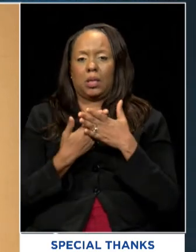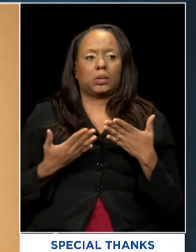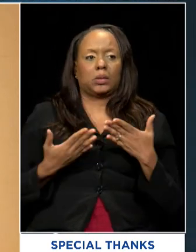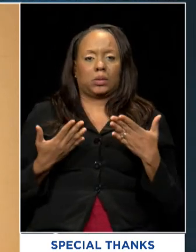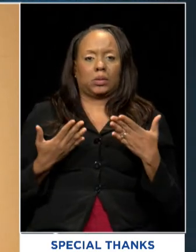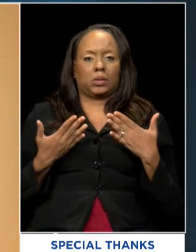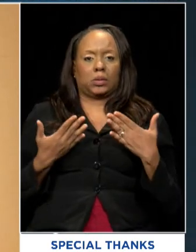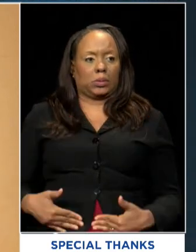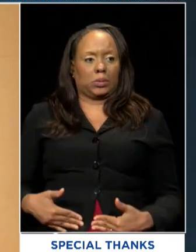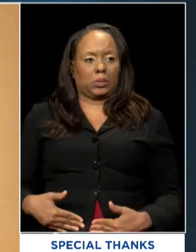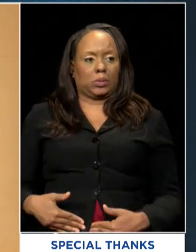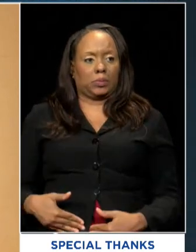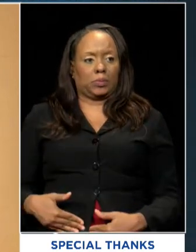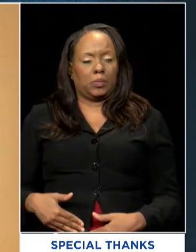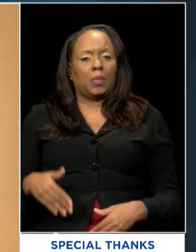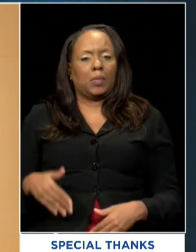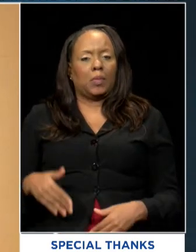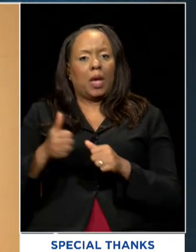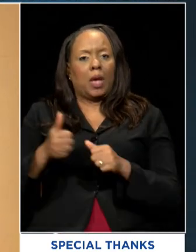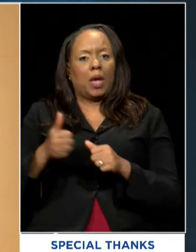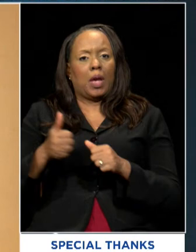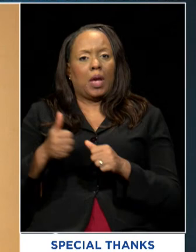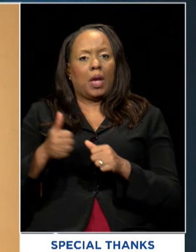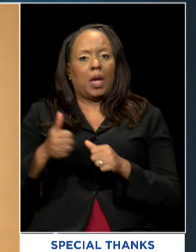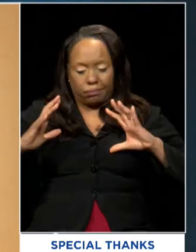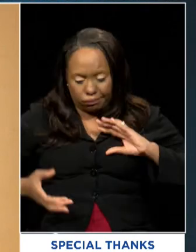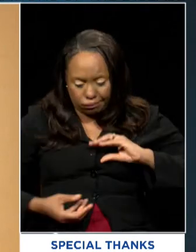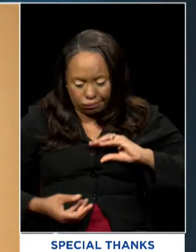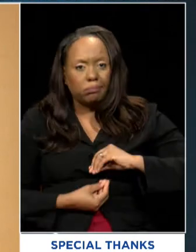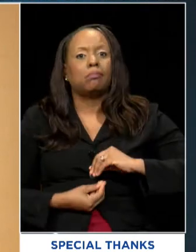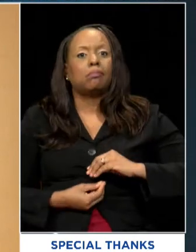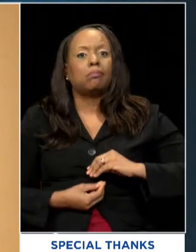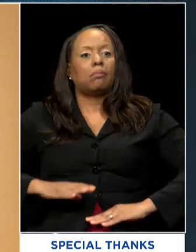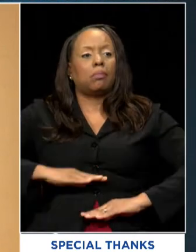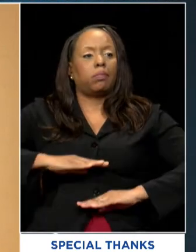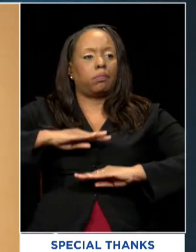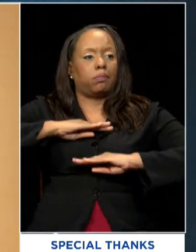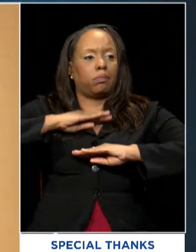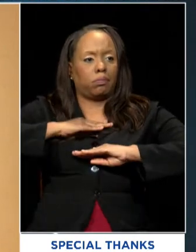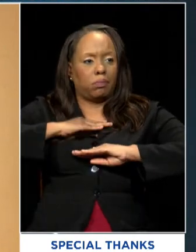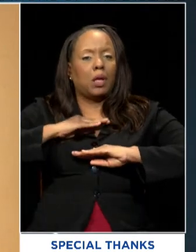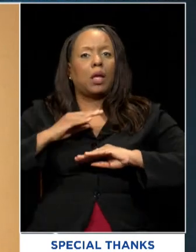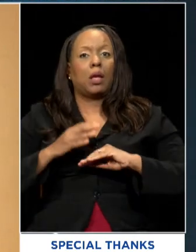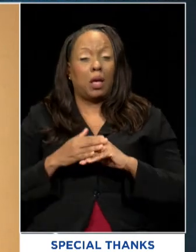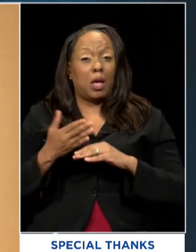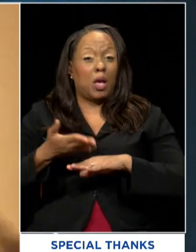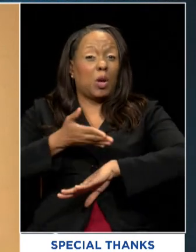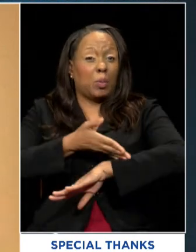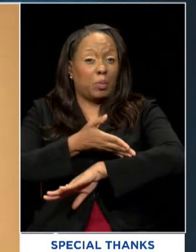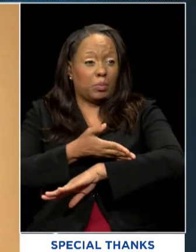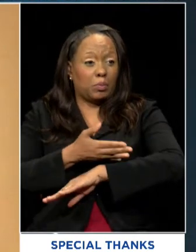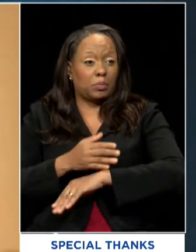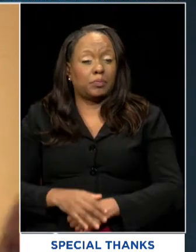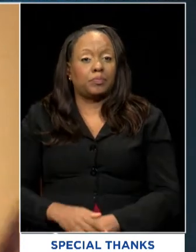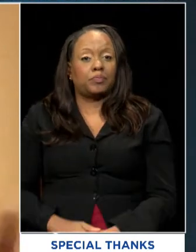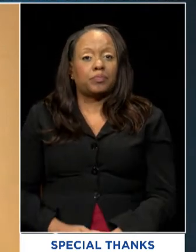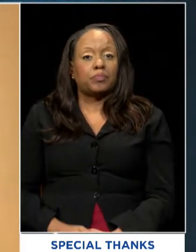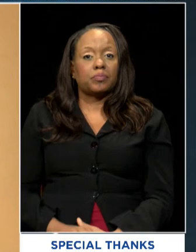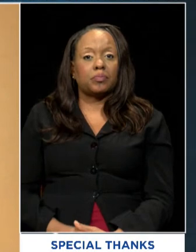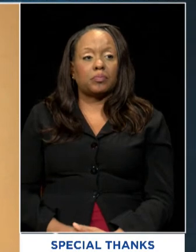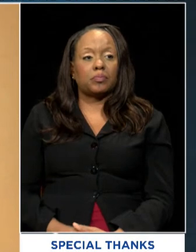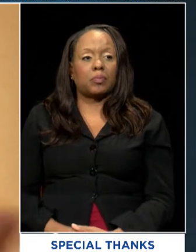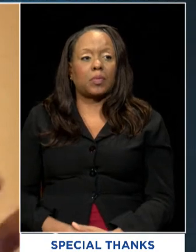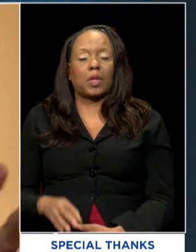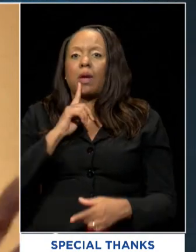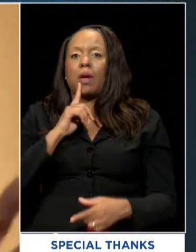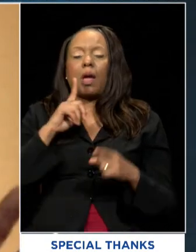your what we call your coagulation cascade versus the cascade that breaks down clots. It's a very